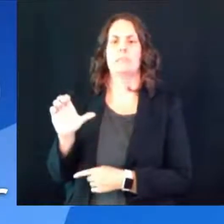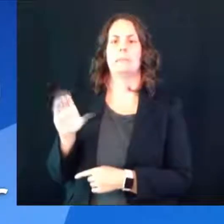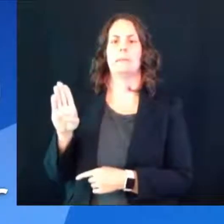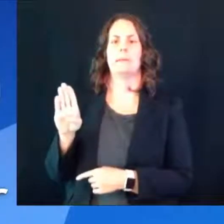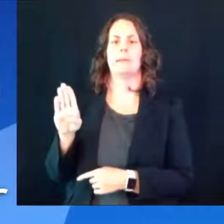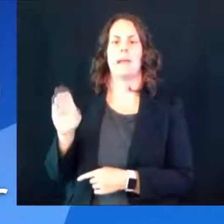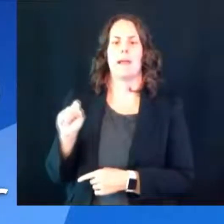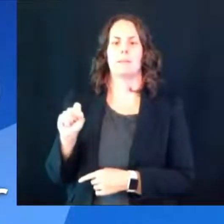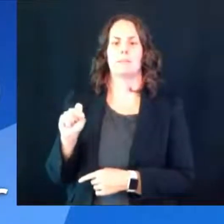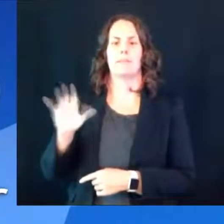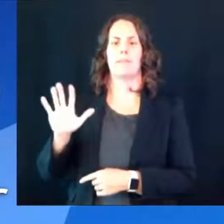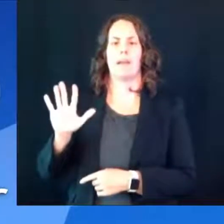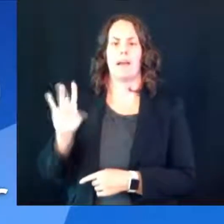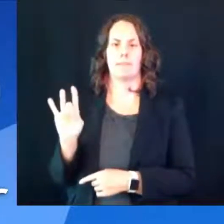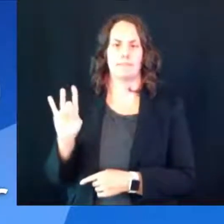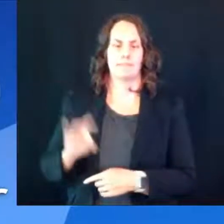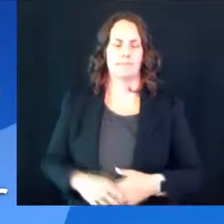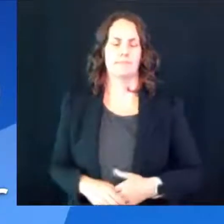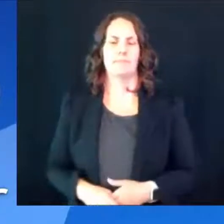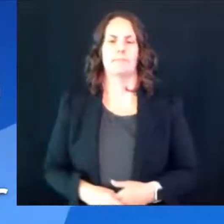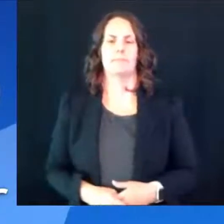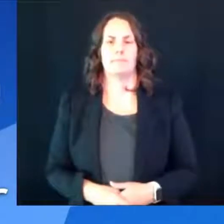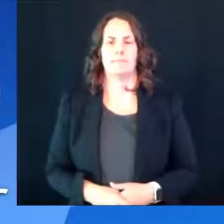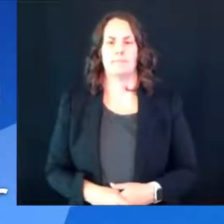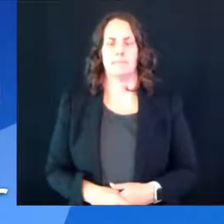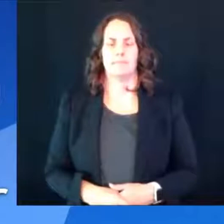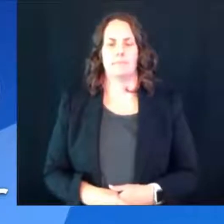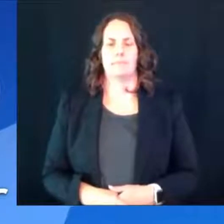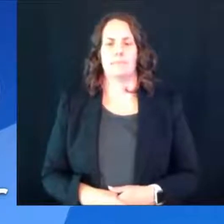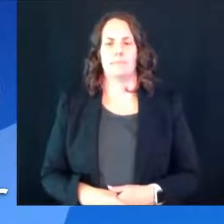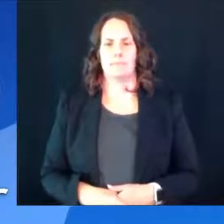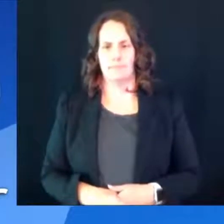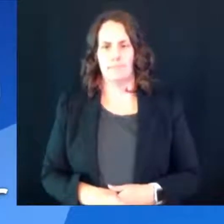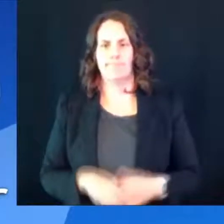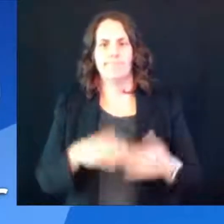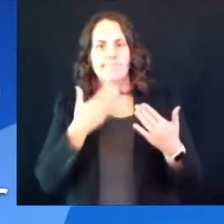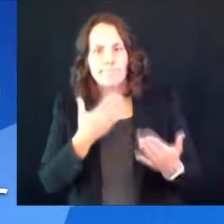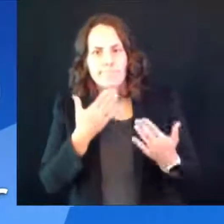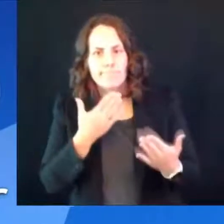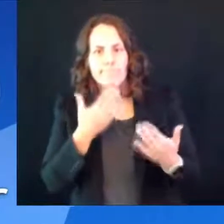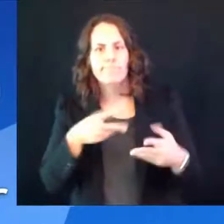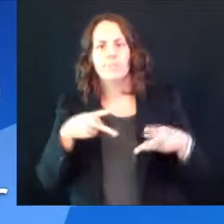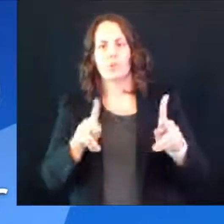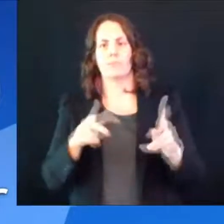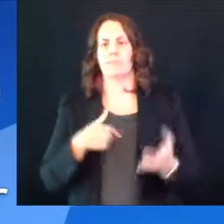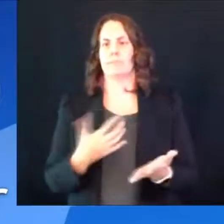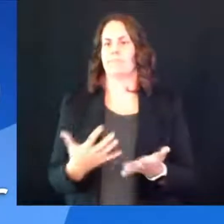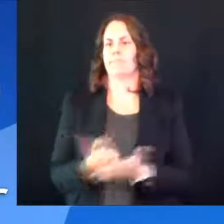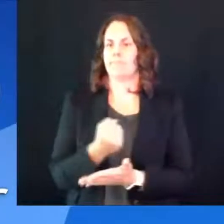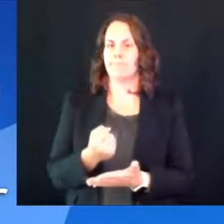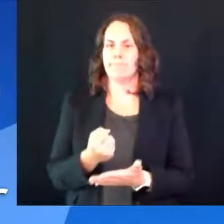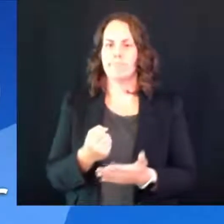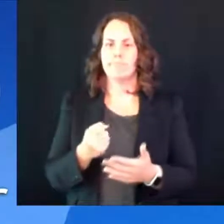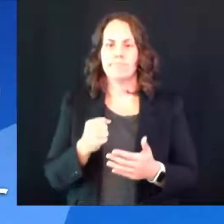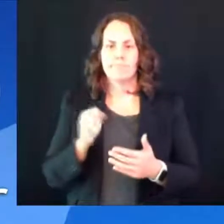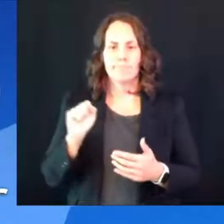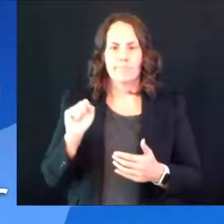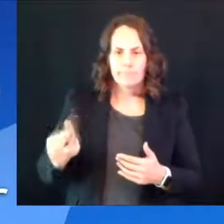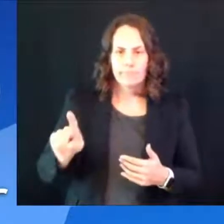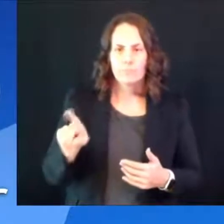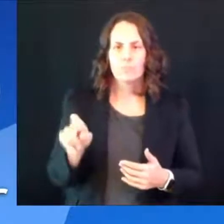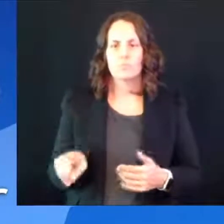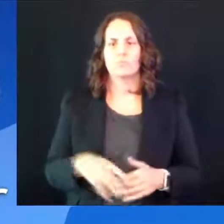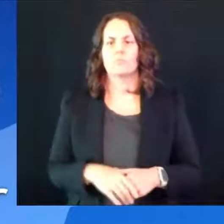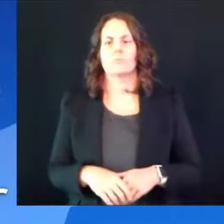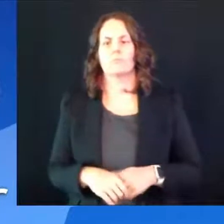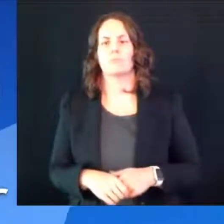Hello, good afternoon, and thank you again for taking this call. Considering the surge as we head into the winter and